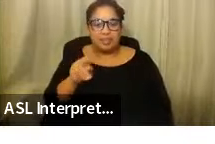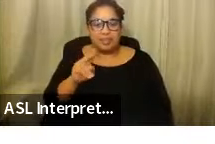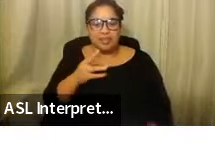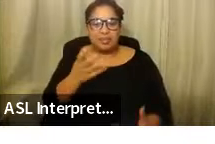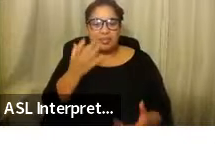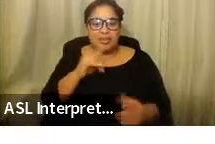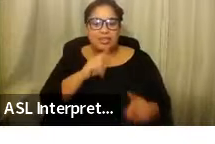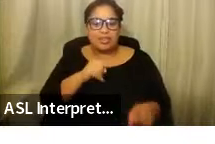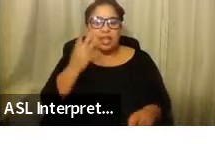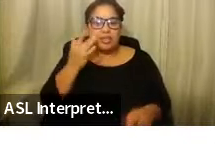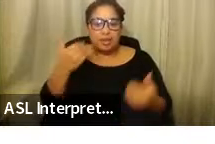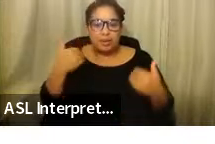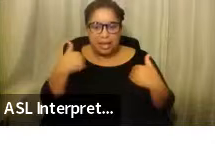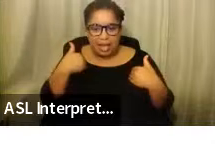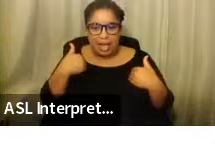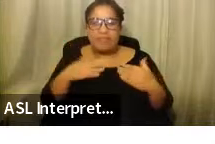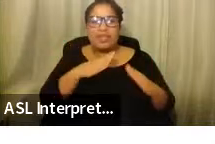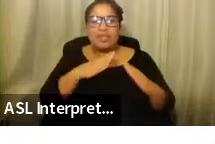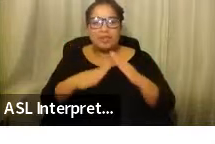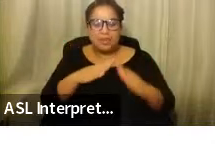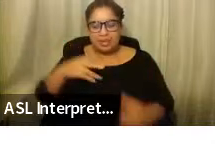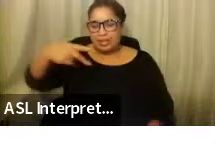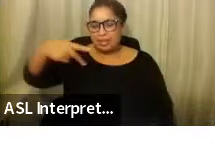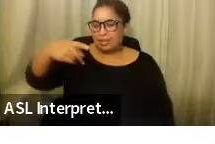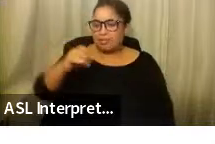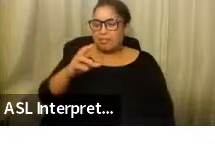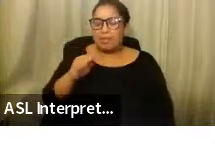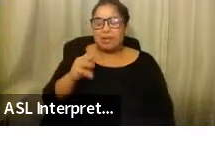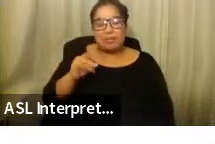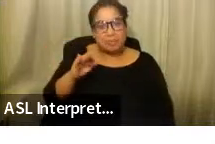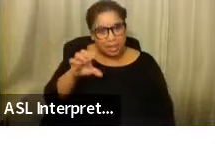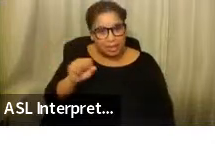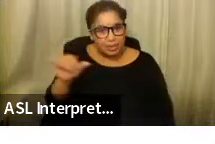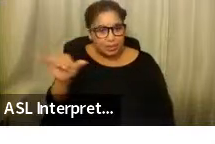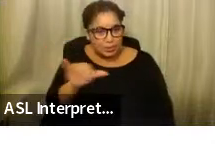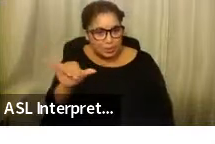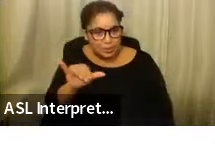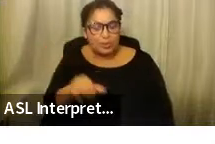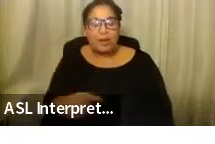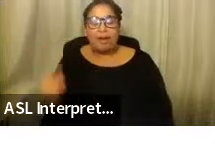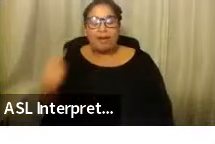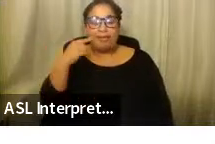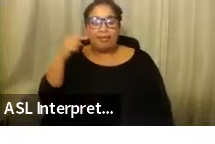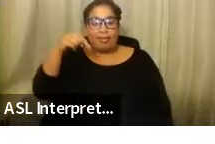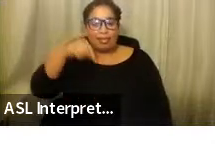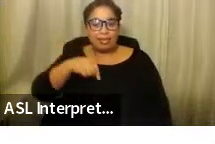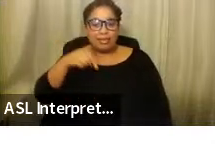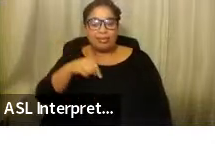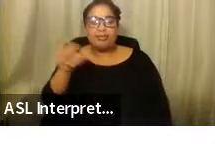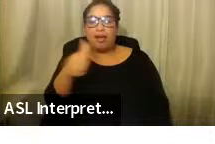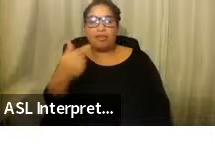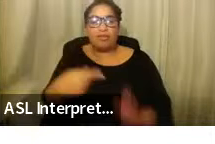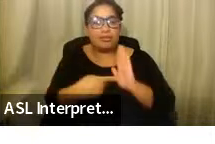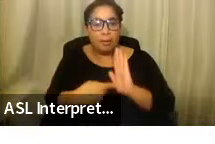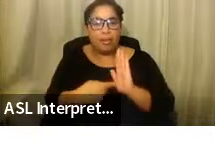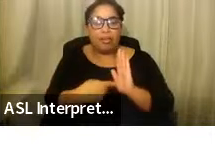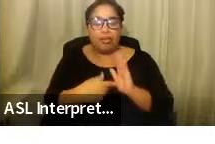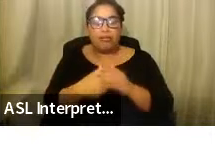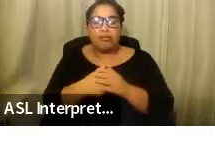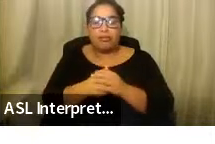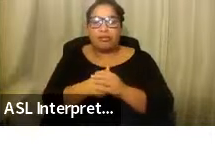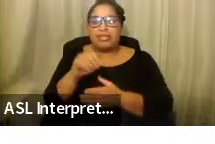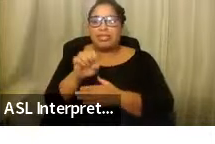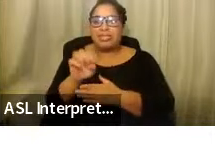have community paramedics as well. I think that this is another example of